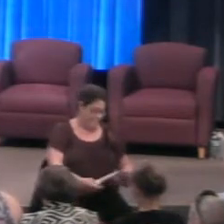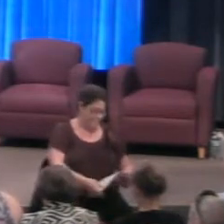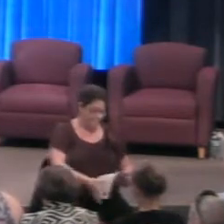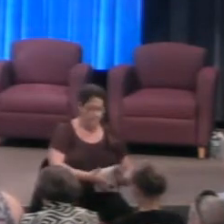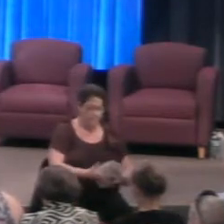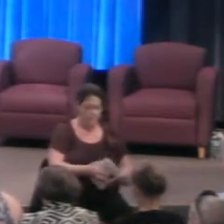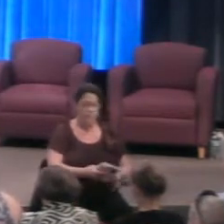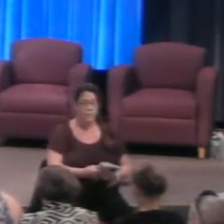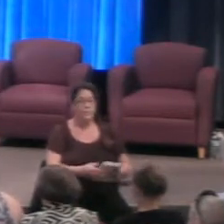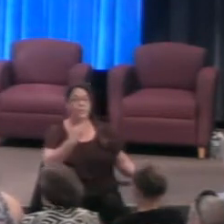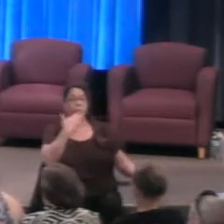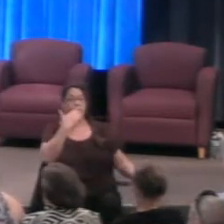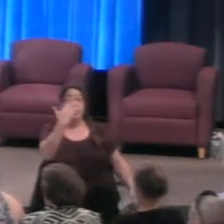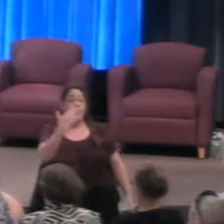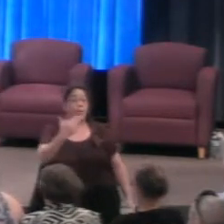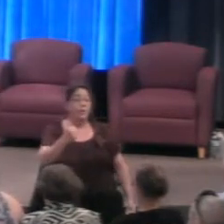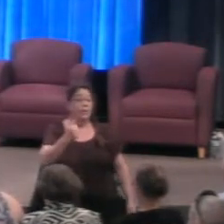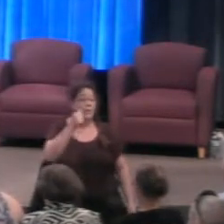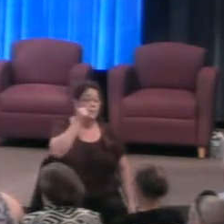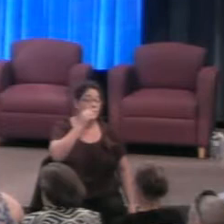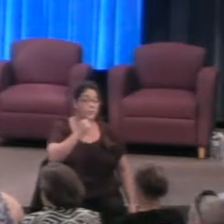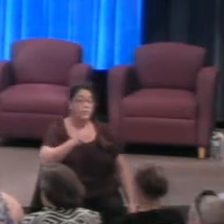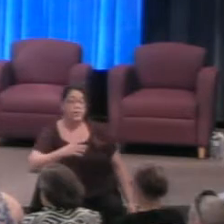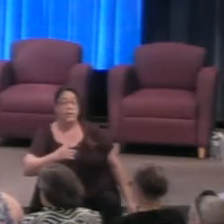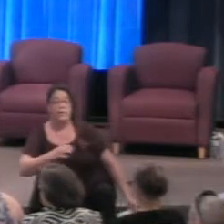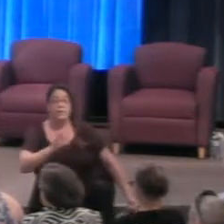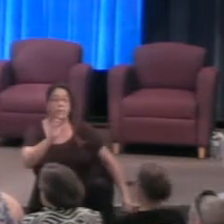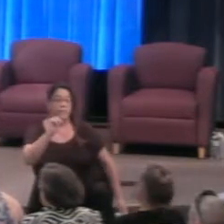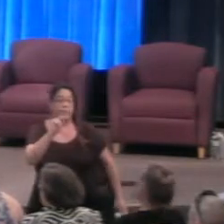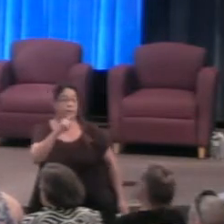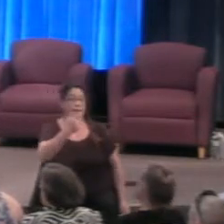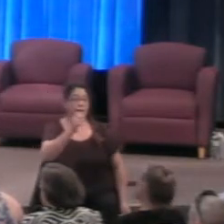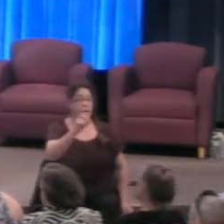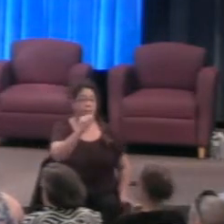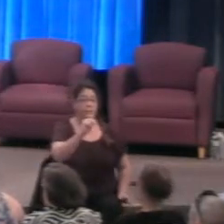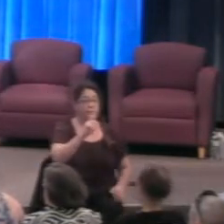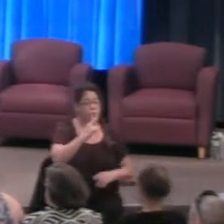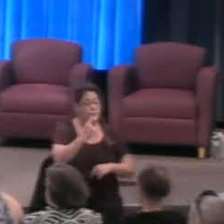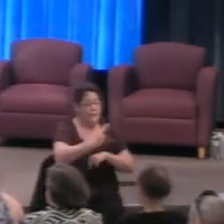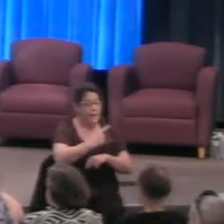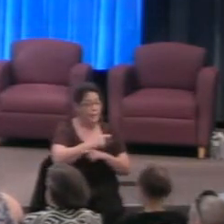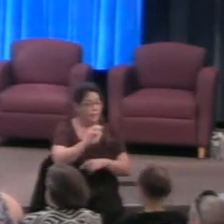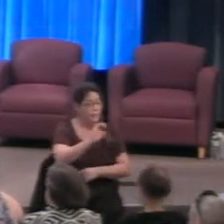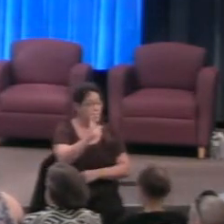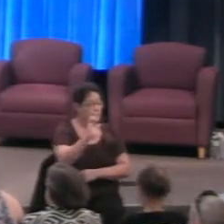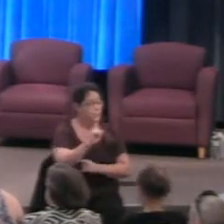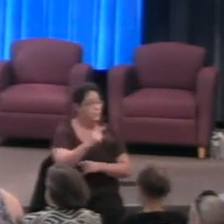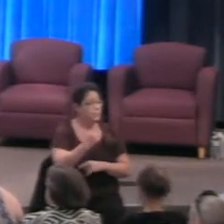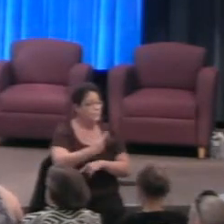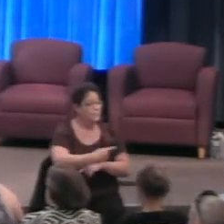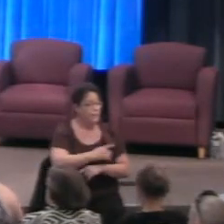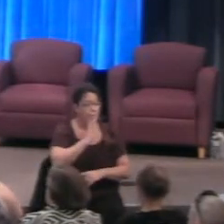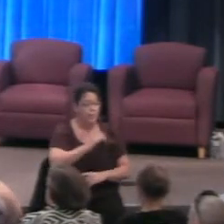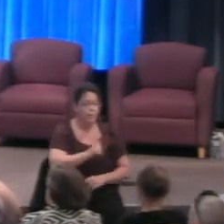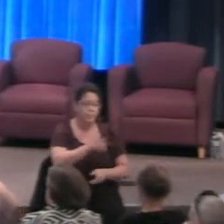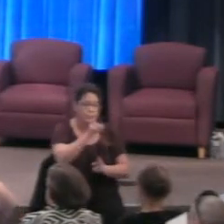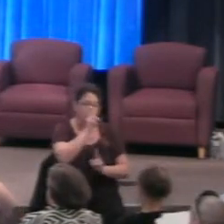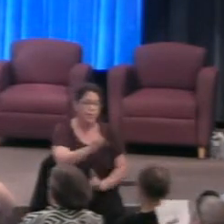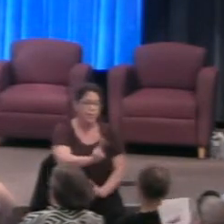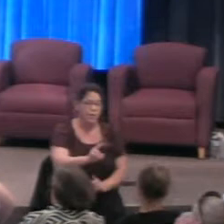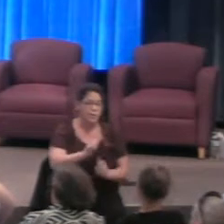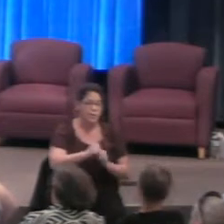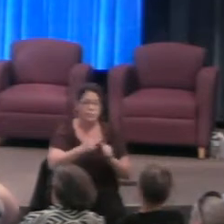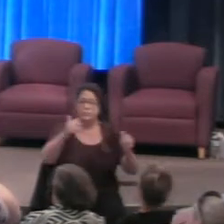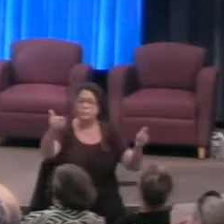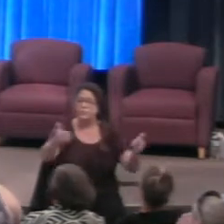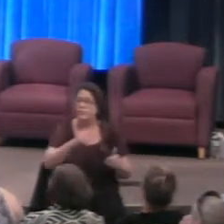Good morning, ladies and gentlemen. I'm Lieutenant Frank Hayden, your narrator for today's ceremony. It is my distinct privilege to welcome you to